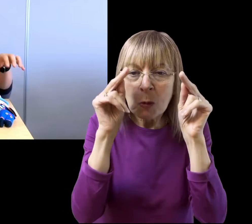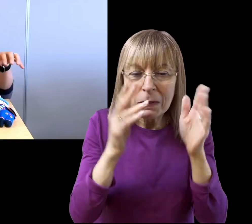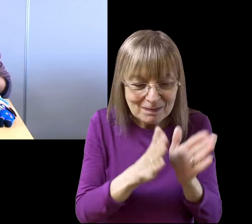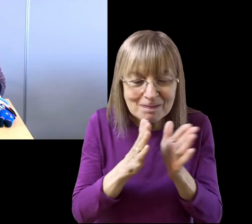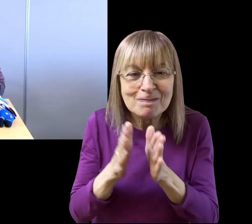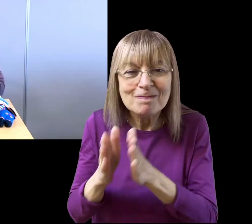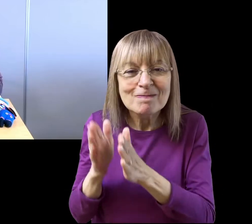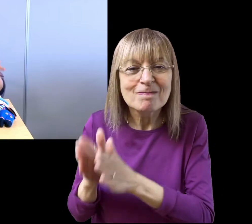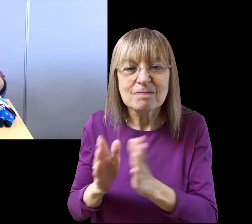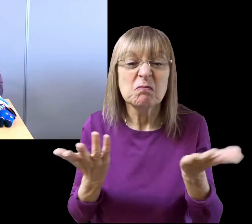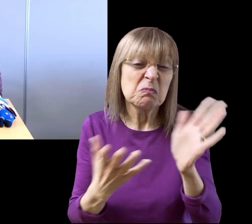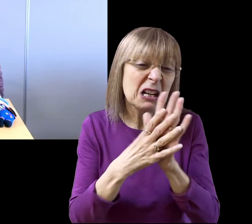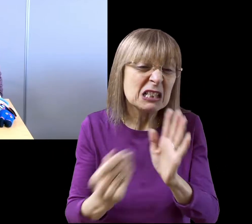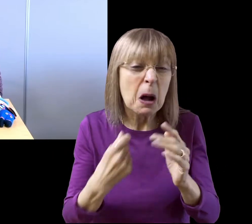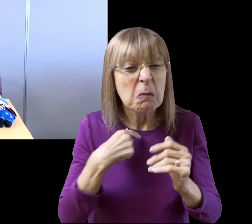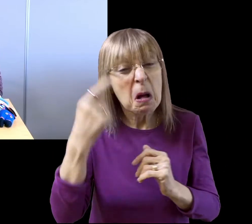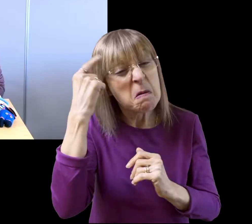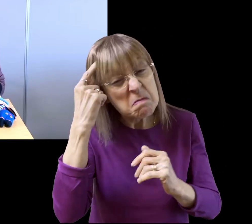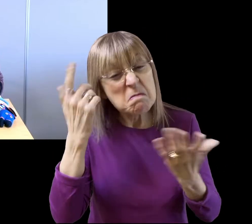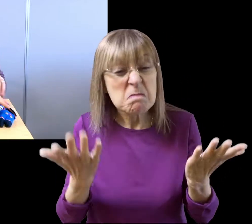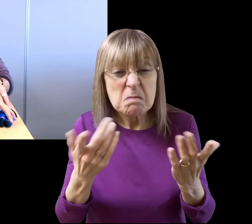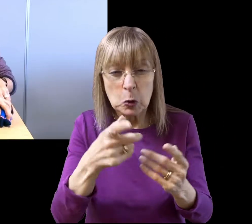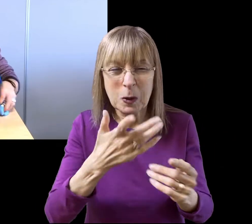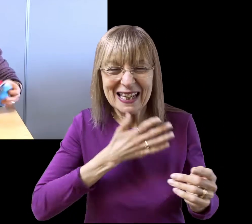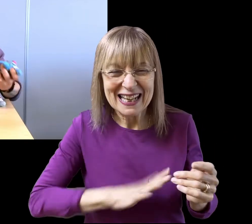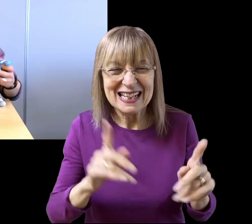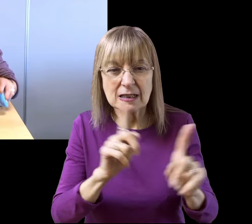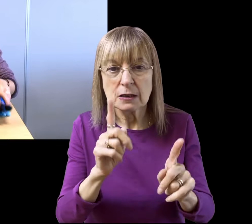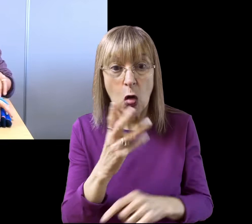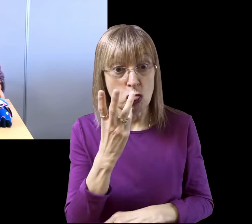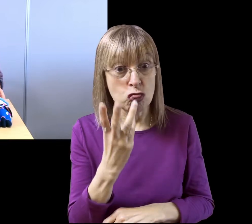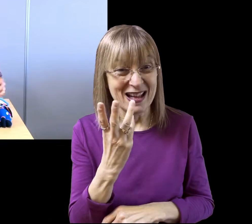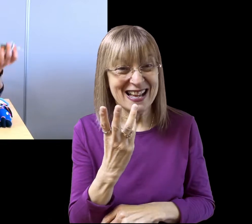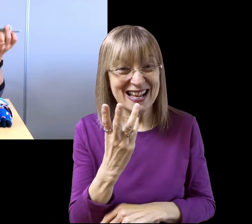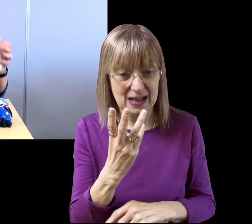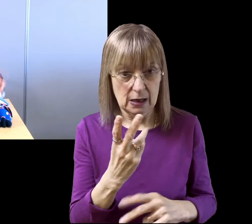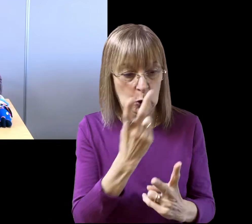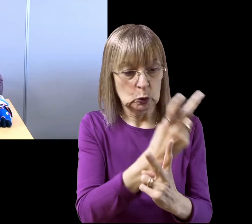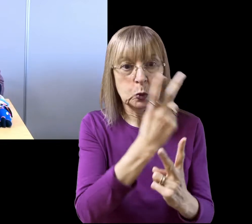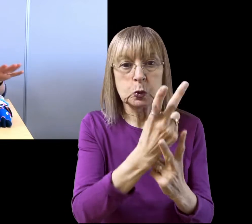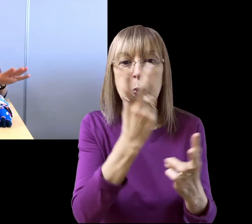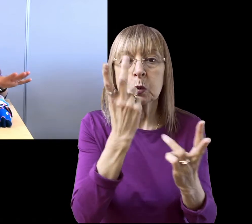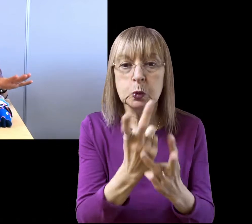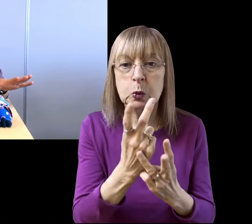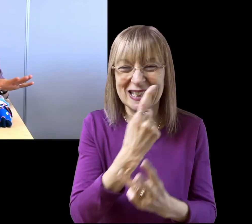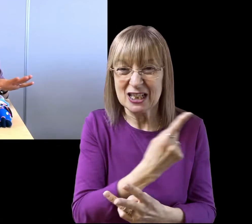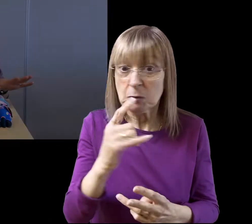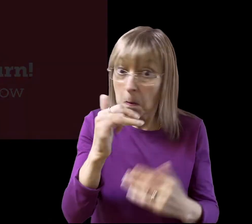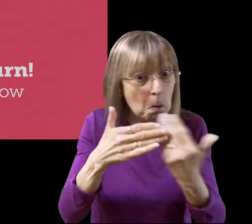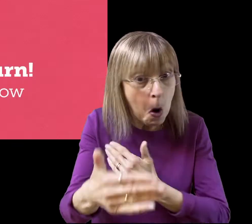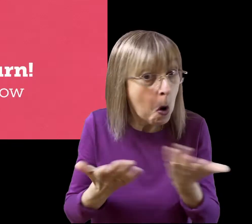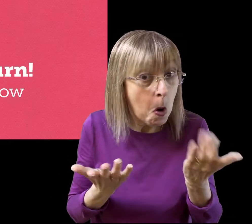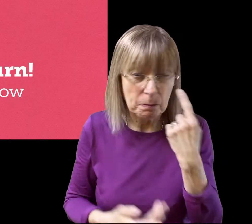a whole stack of baby rabbits and a whole stack of grown-up rabbits. I've got 3 pairs of each. You could have more.